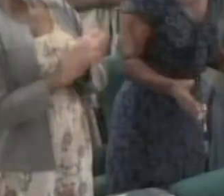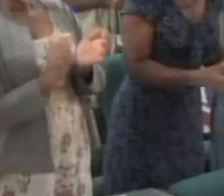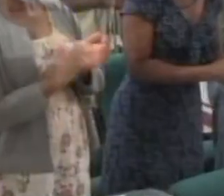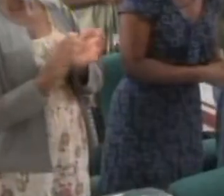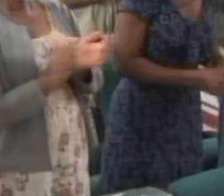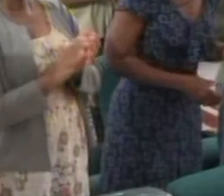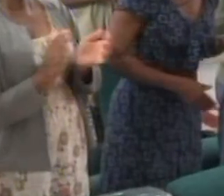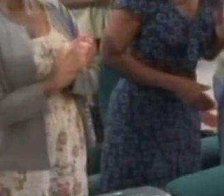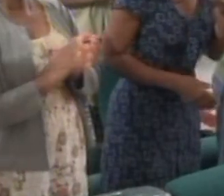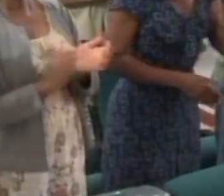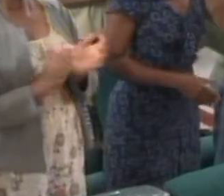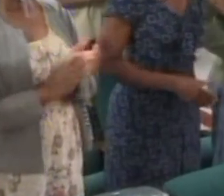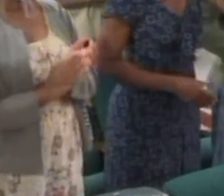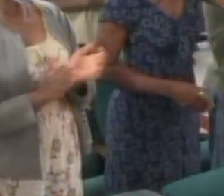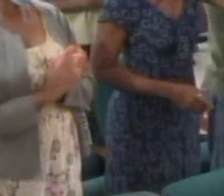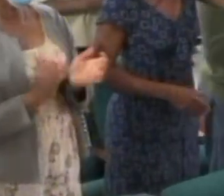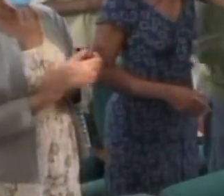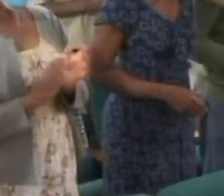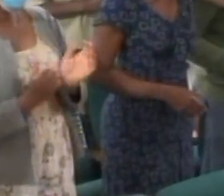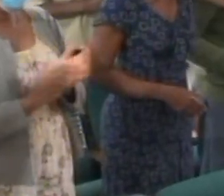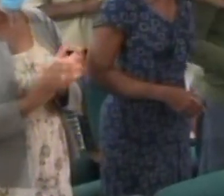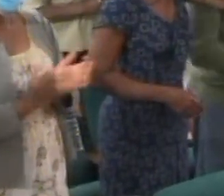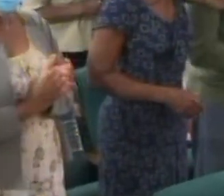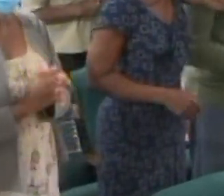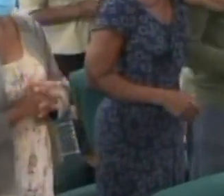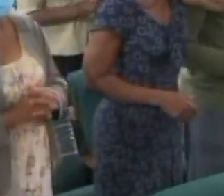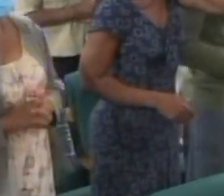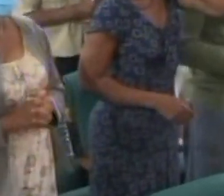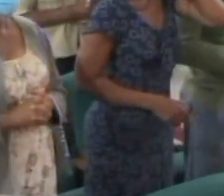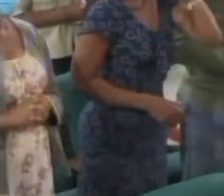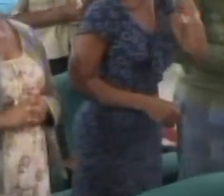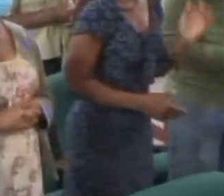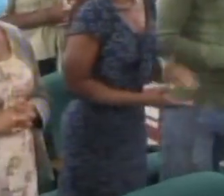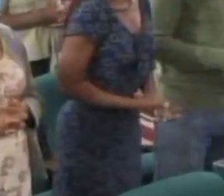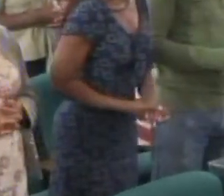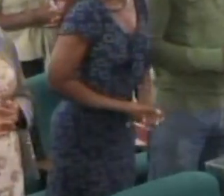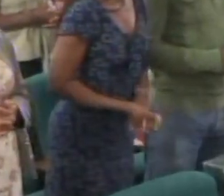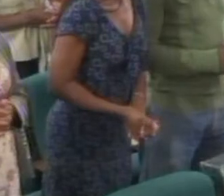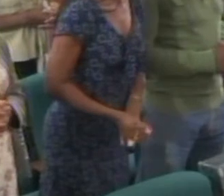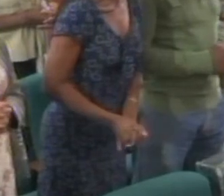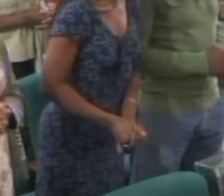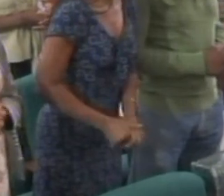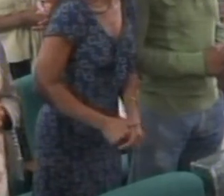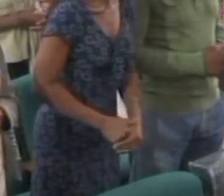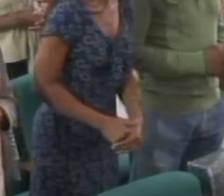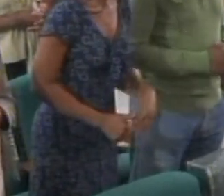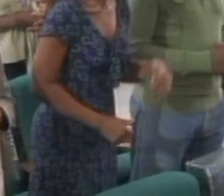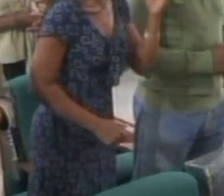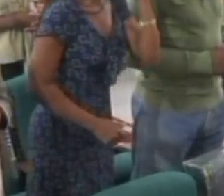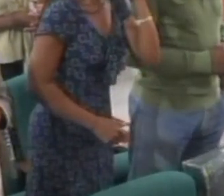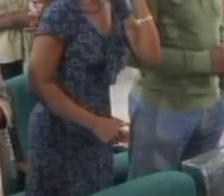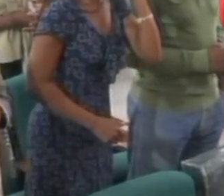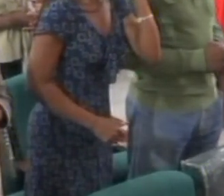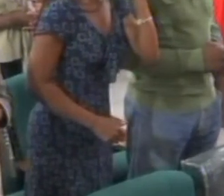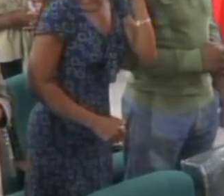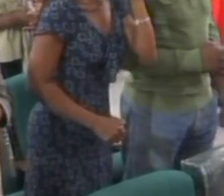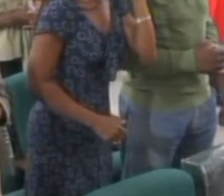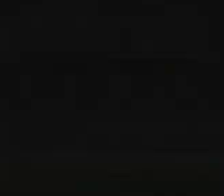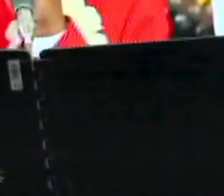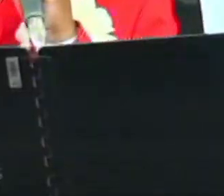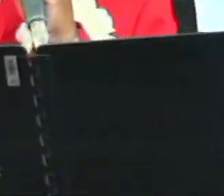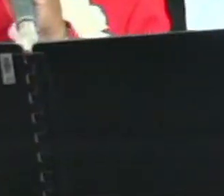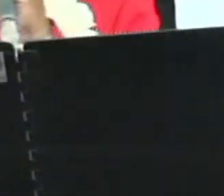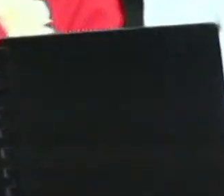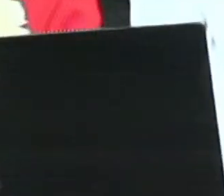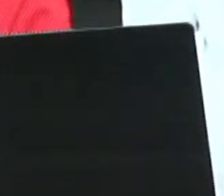wonderful thing. Isn't it amazing that not only are God's promises true for us, but scripture calls us to